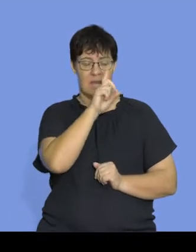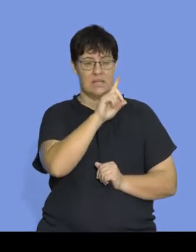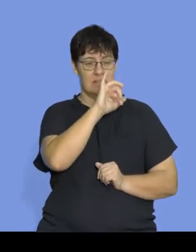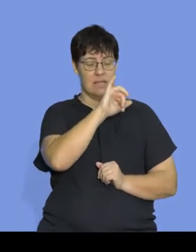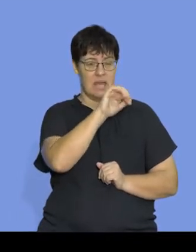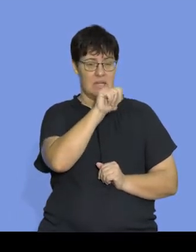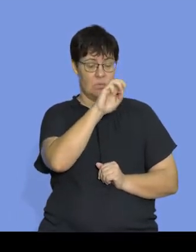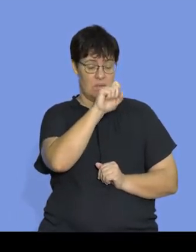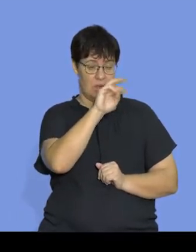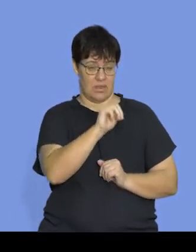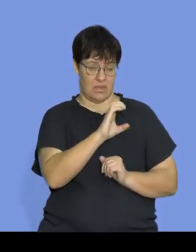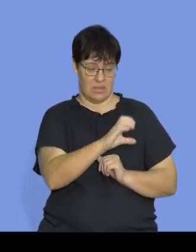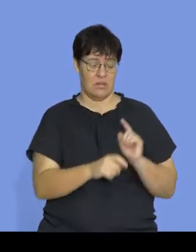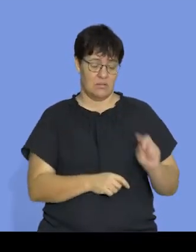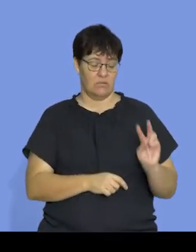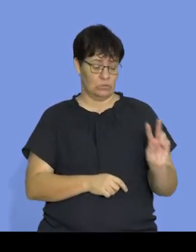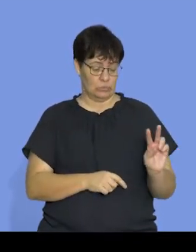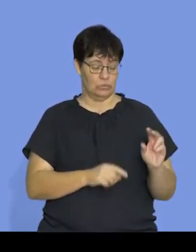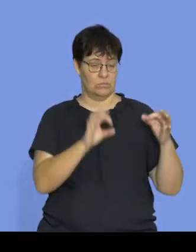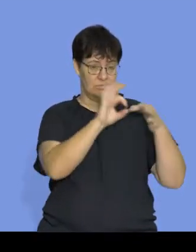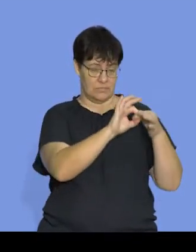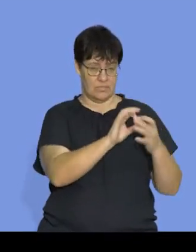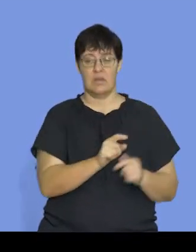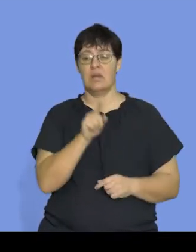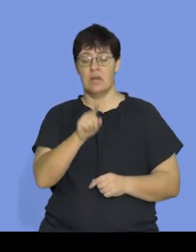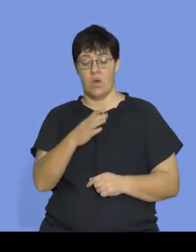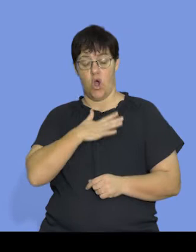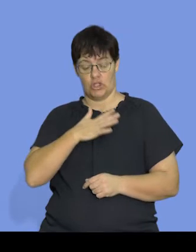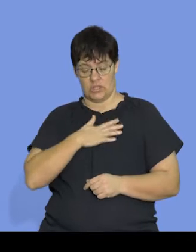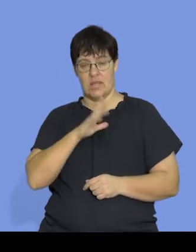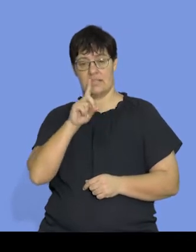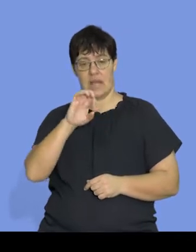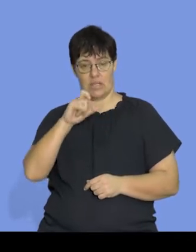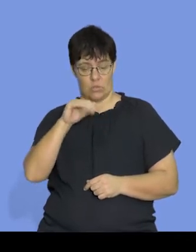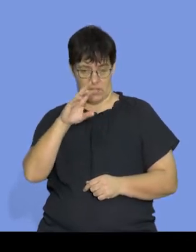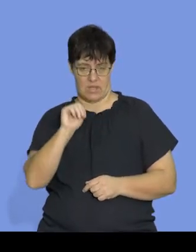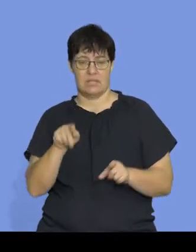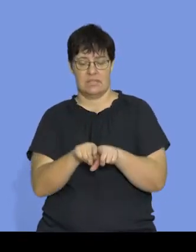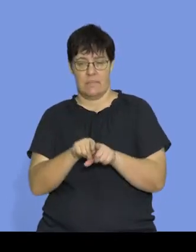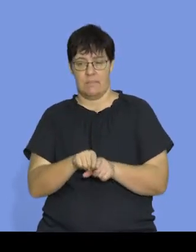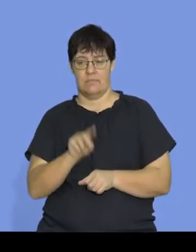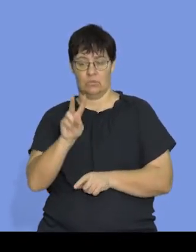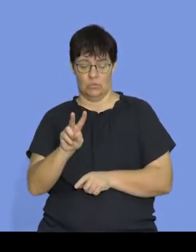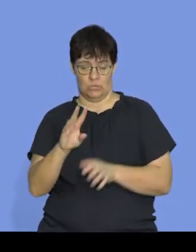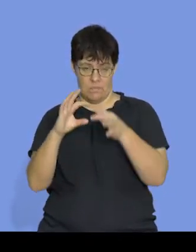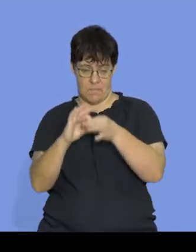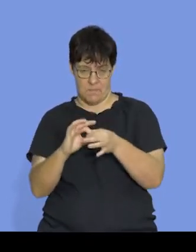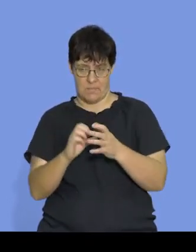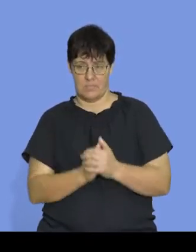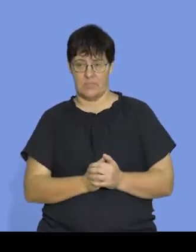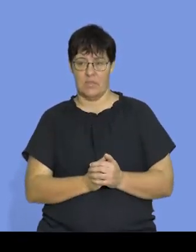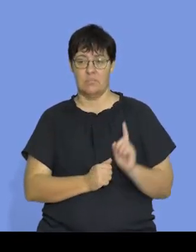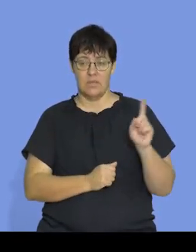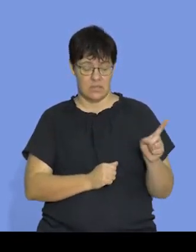Also, we've got a diatomic molecule of oxygen. For us to form new substances, these existing bonds must be